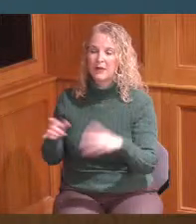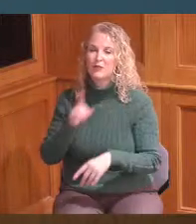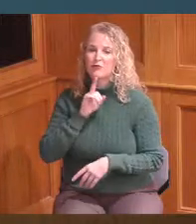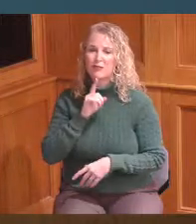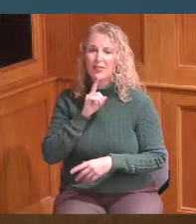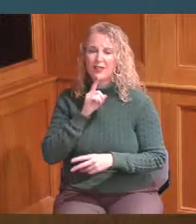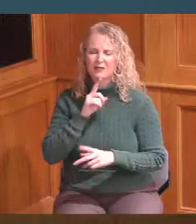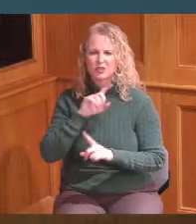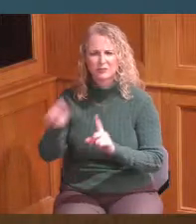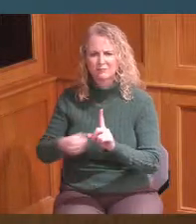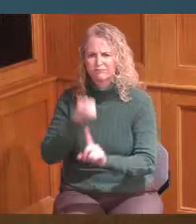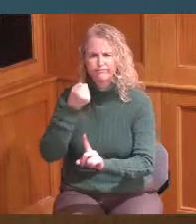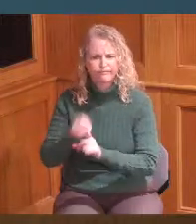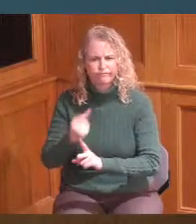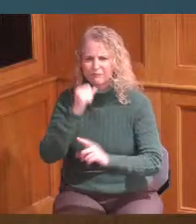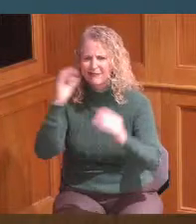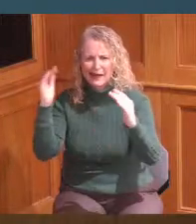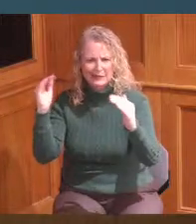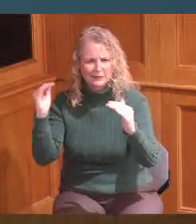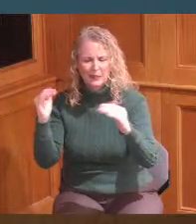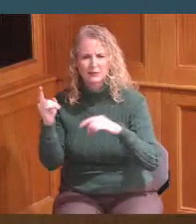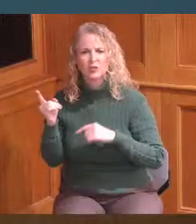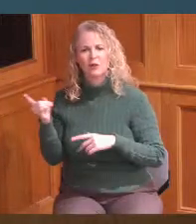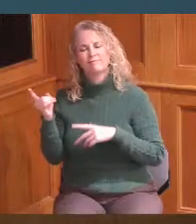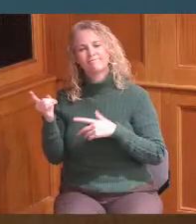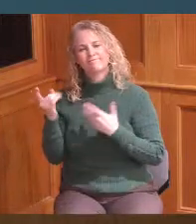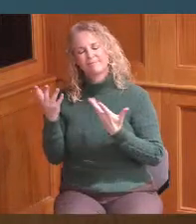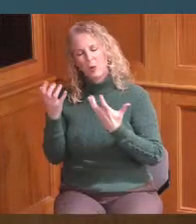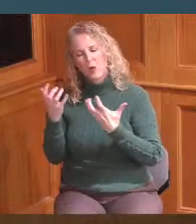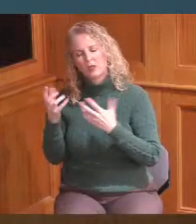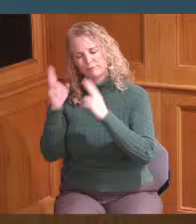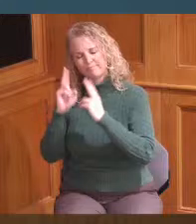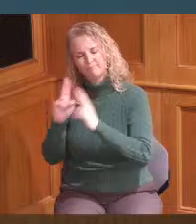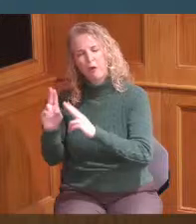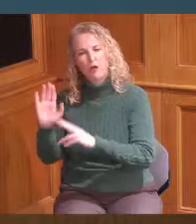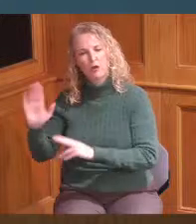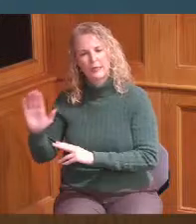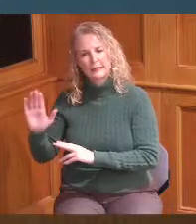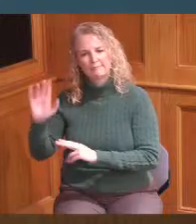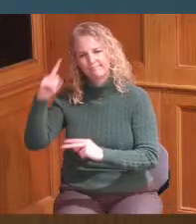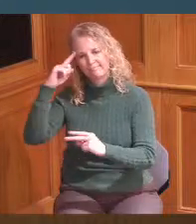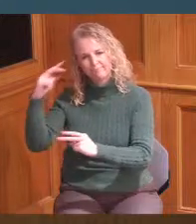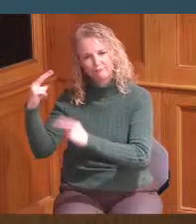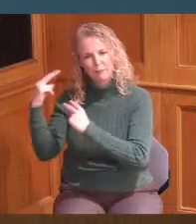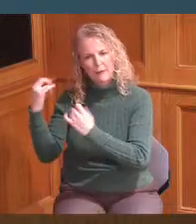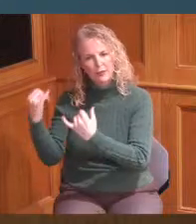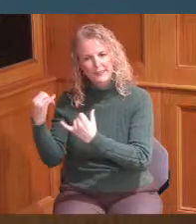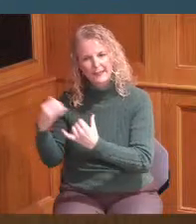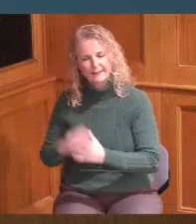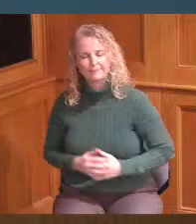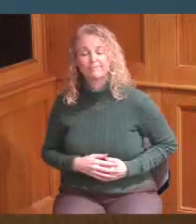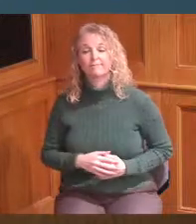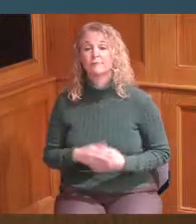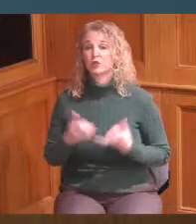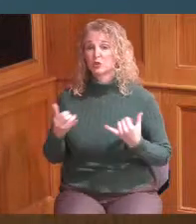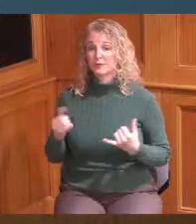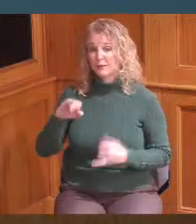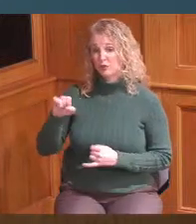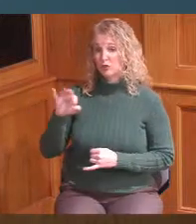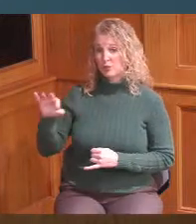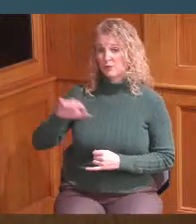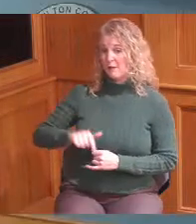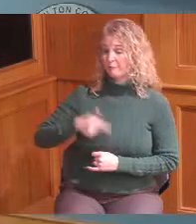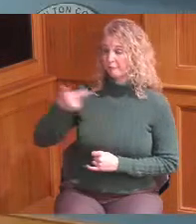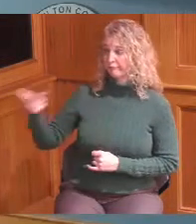very sudden passing. So I did want to note it and commemorate Pat Crowley here on the dais. So with that, Jeff, I'm going to turn it to